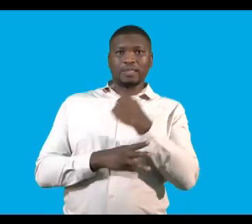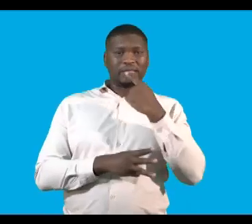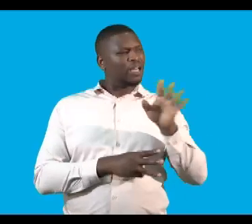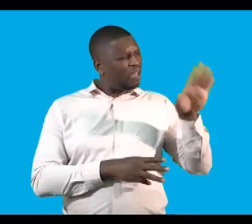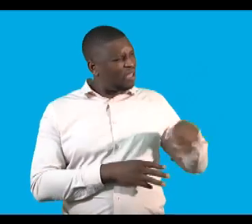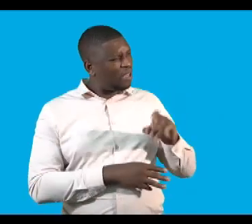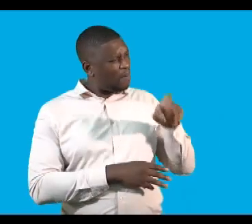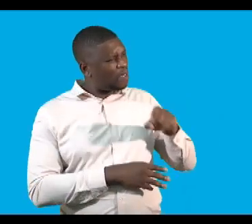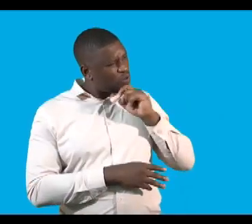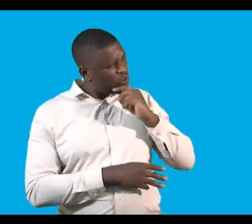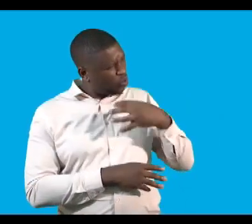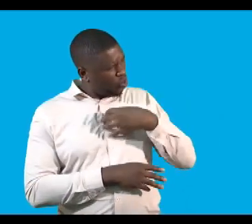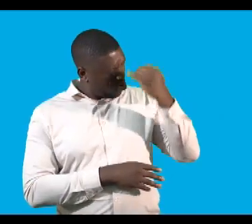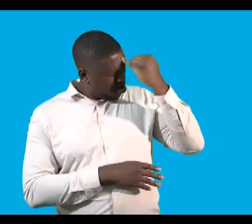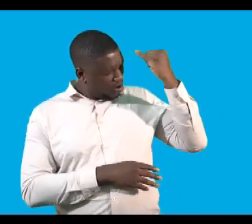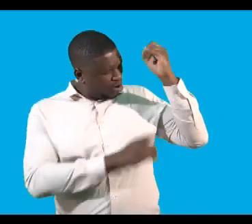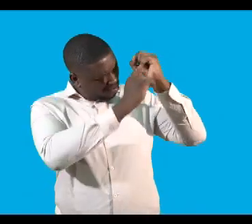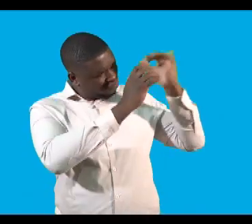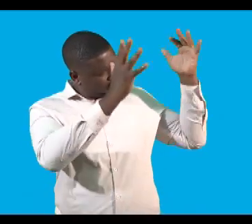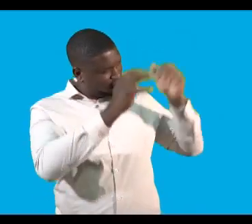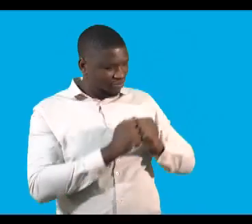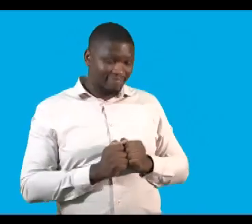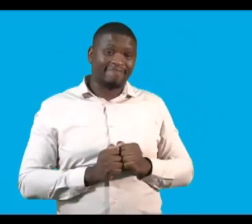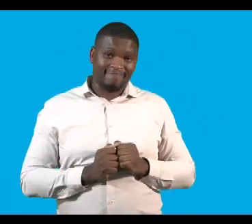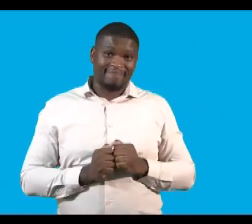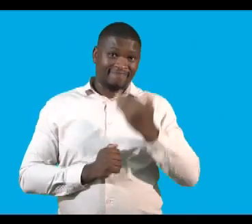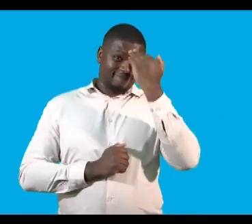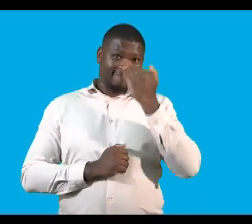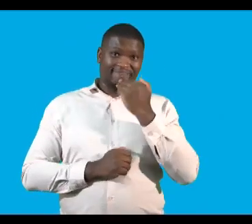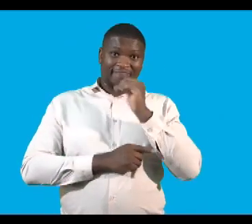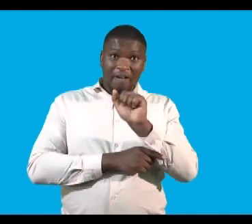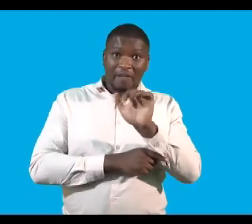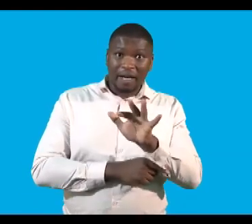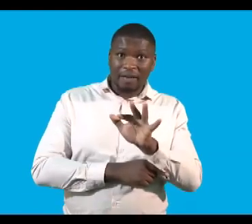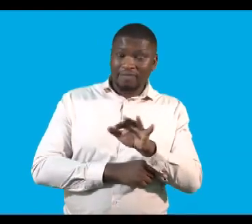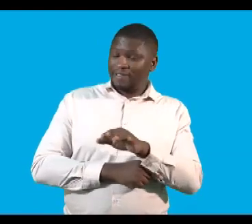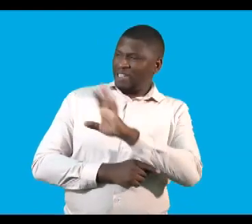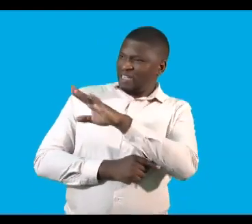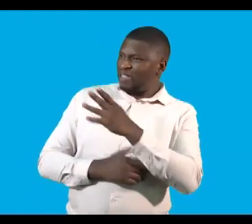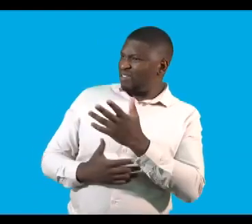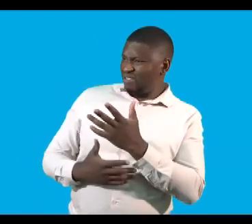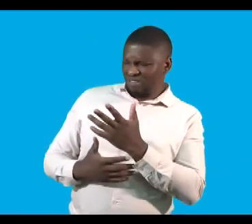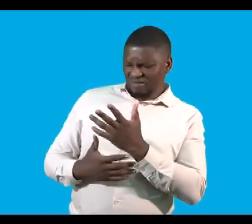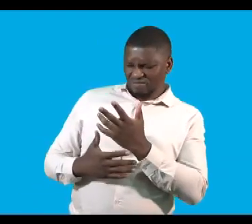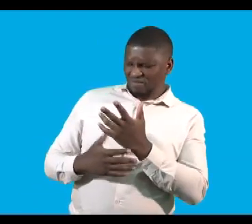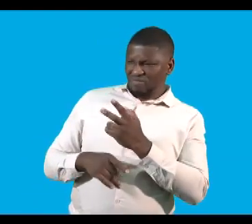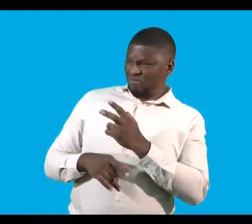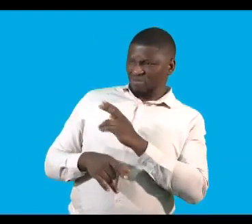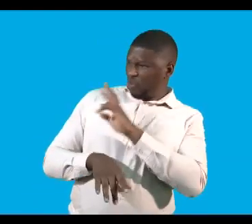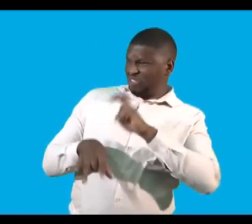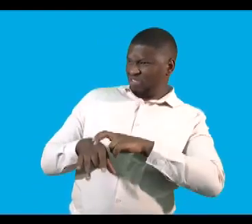that she use her imagination. Then in frame 5, she asserts that she does not need to use